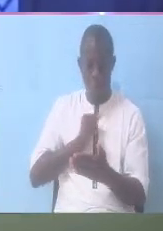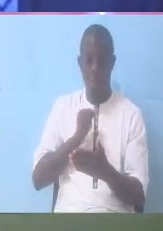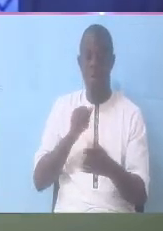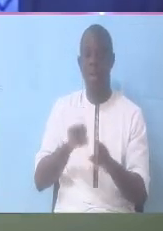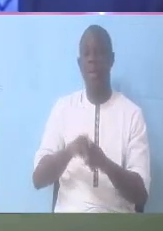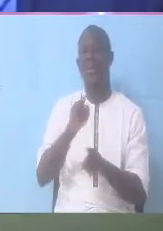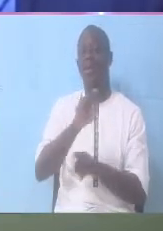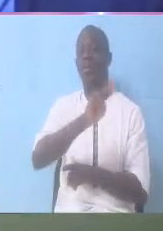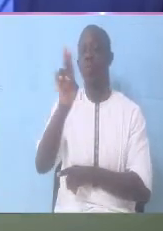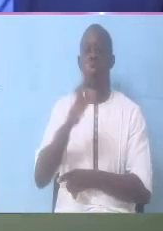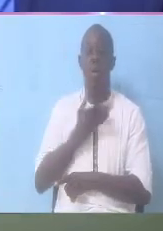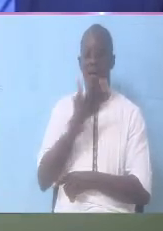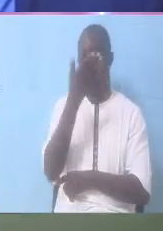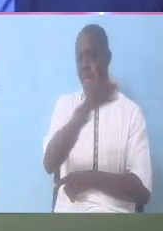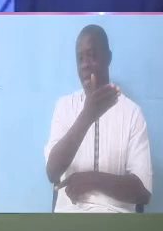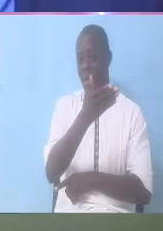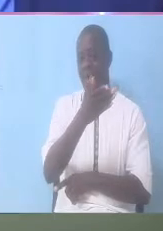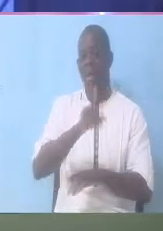NIA.